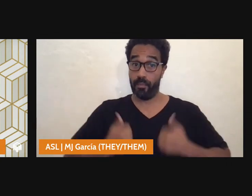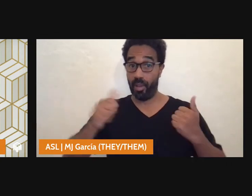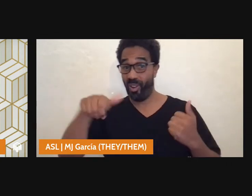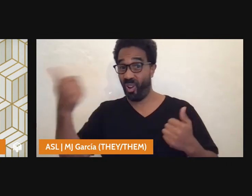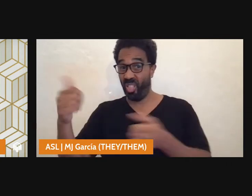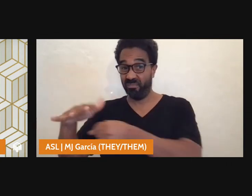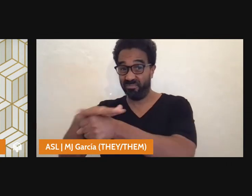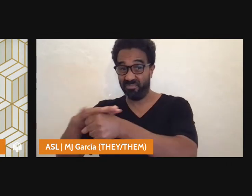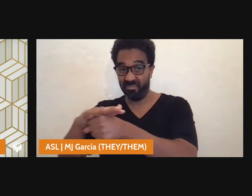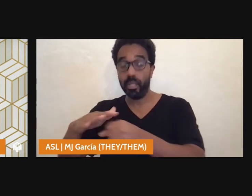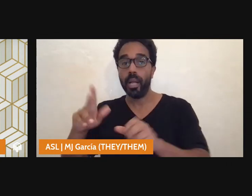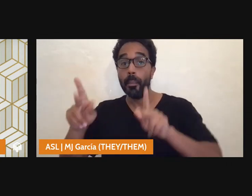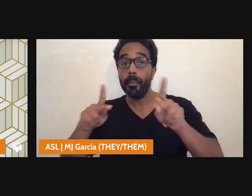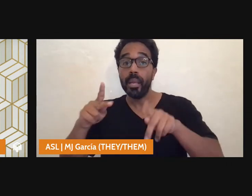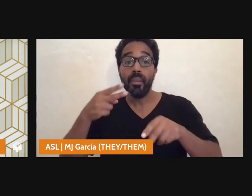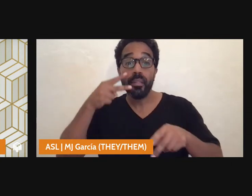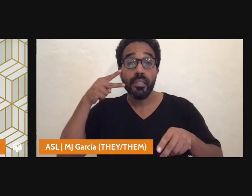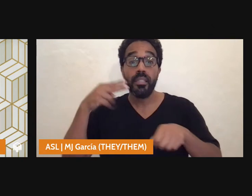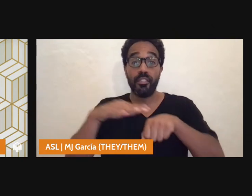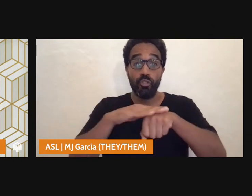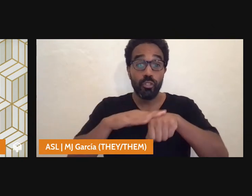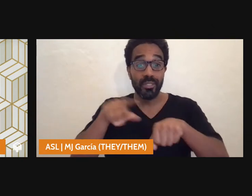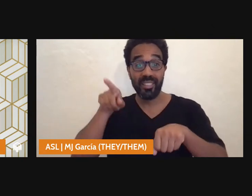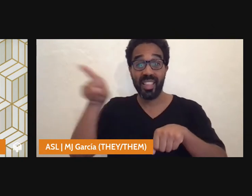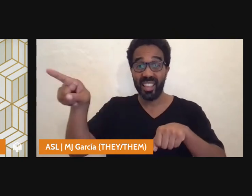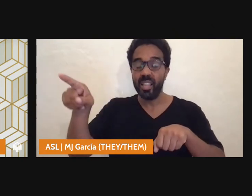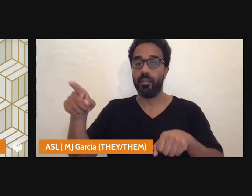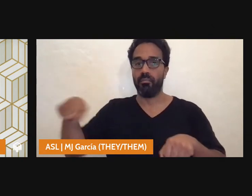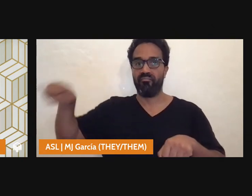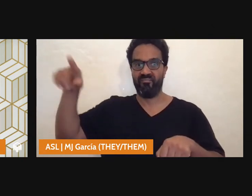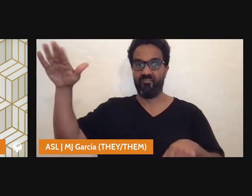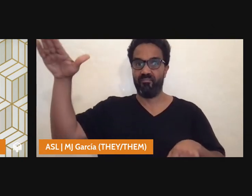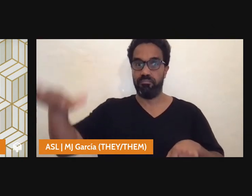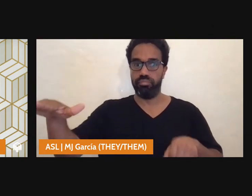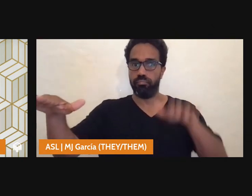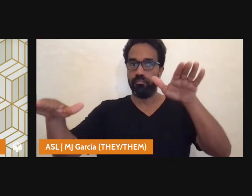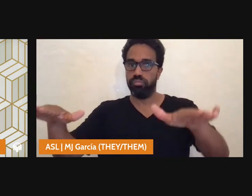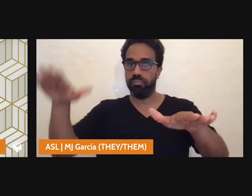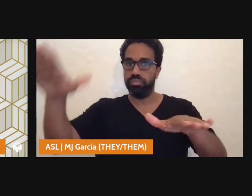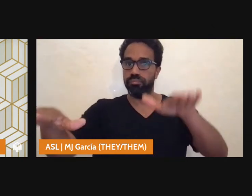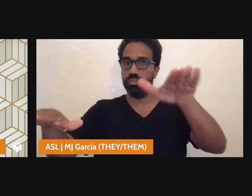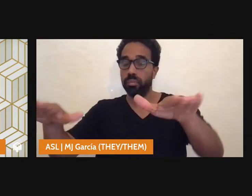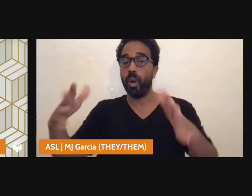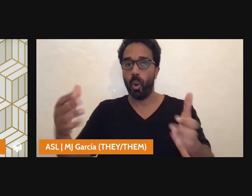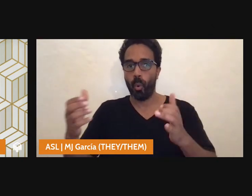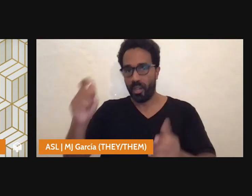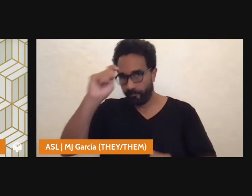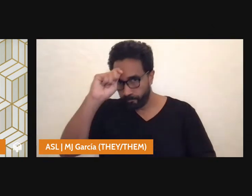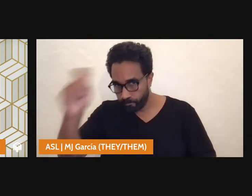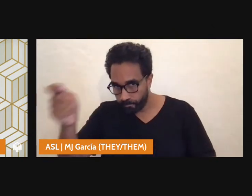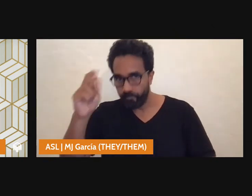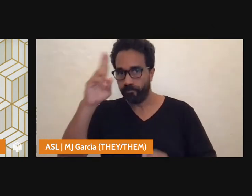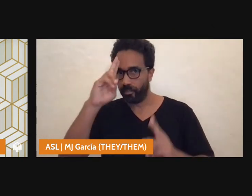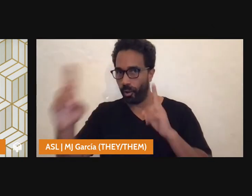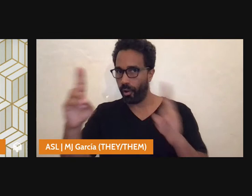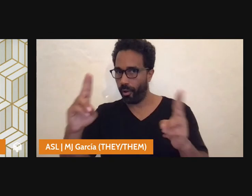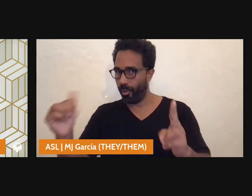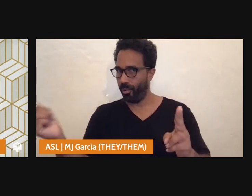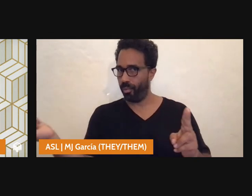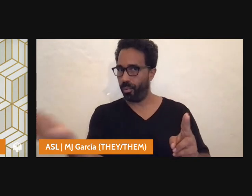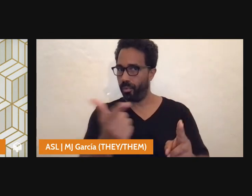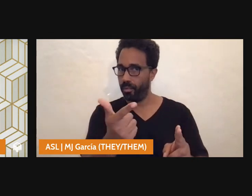are active stewards and shapers of communities. In addition, we recognize the